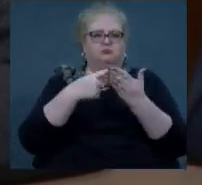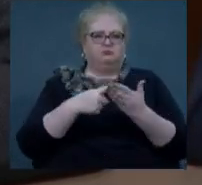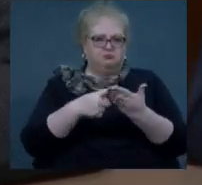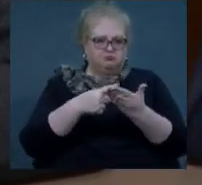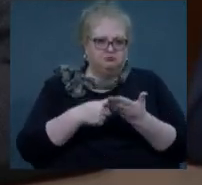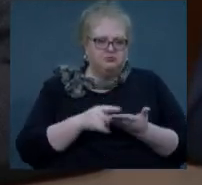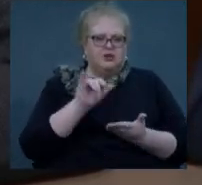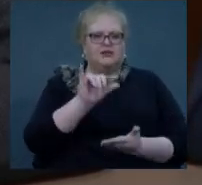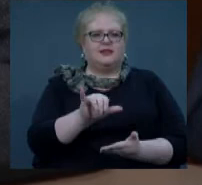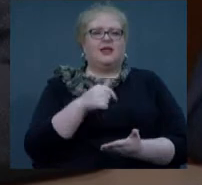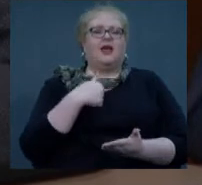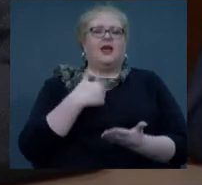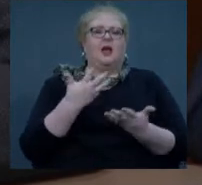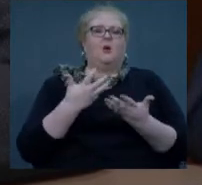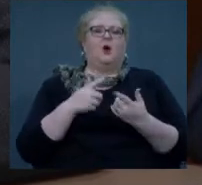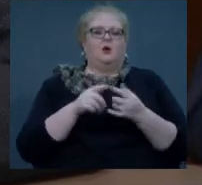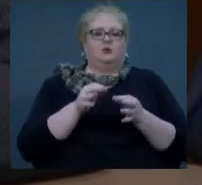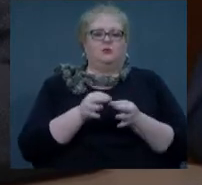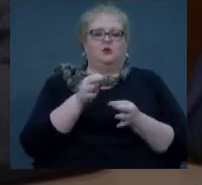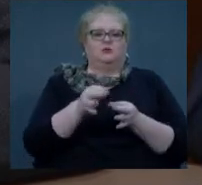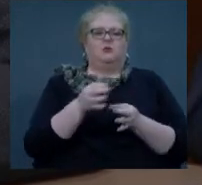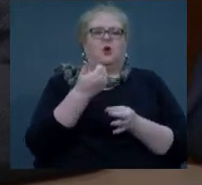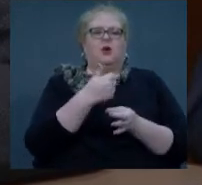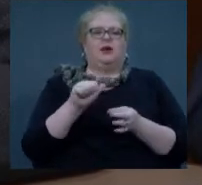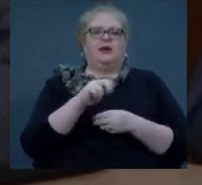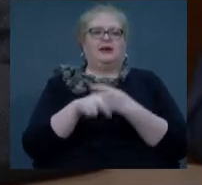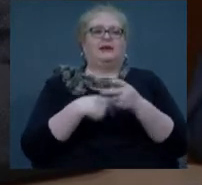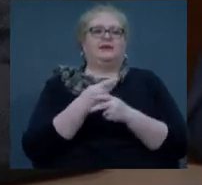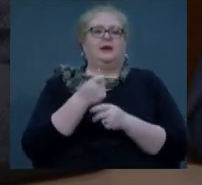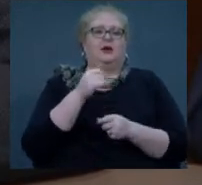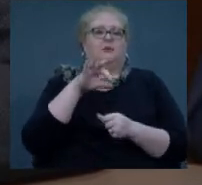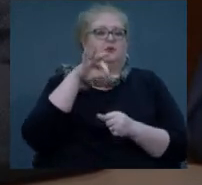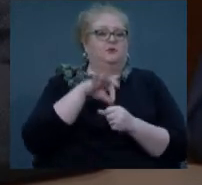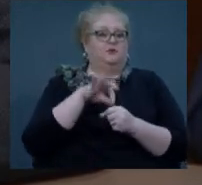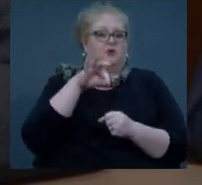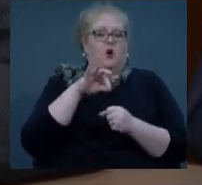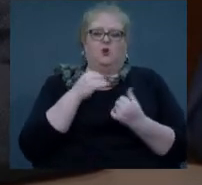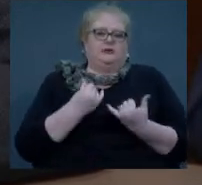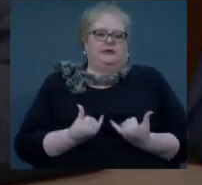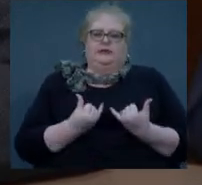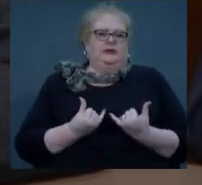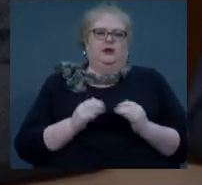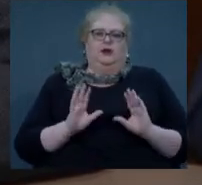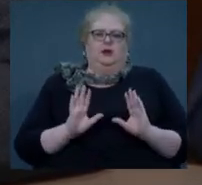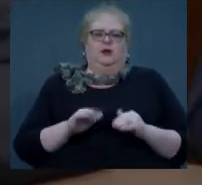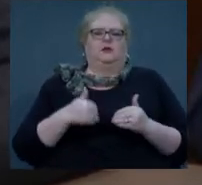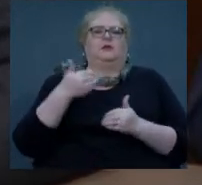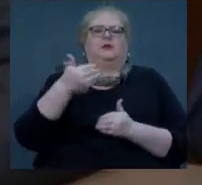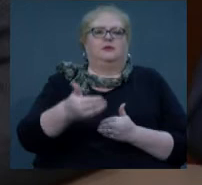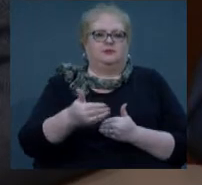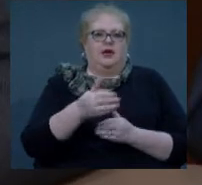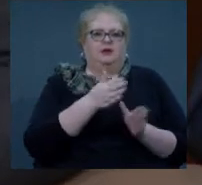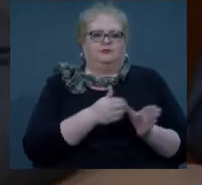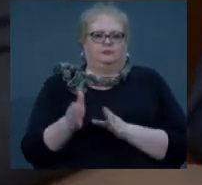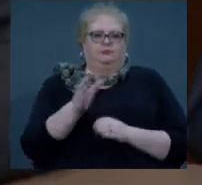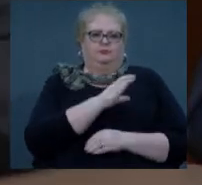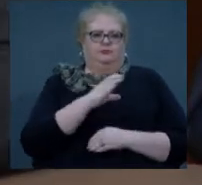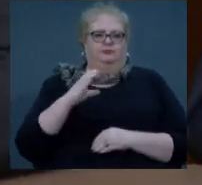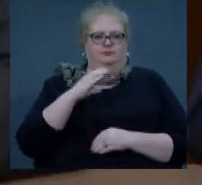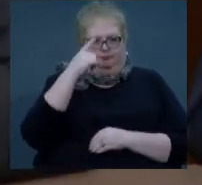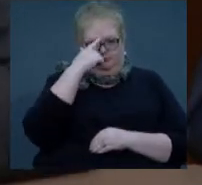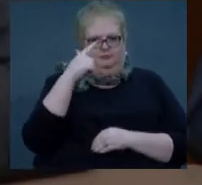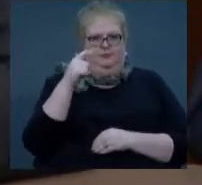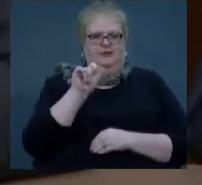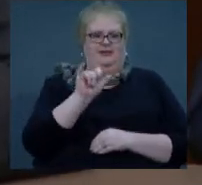would like to postpone any type of vote today until the next planning commission, due to that even at